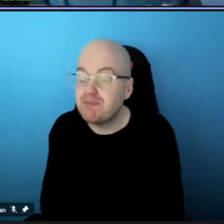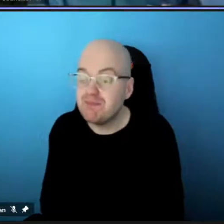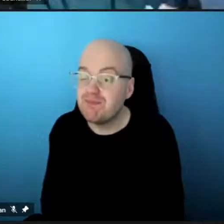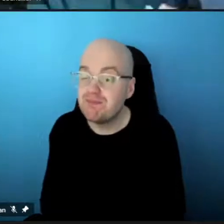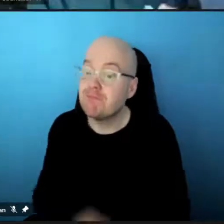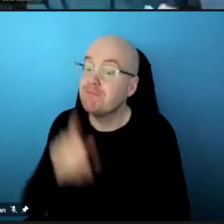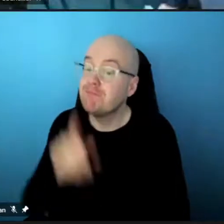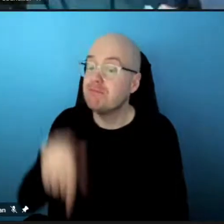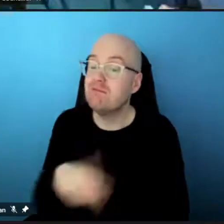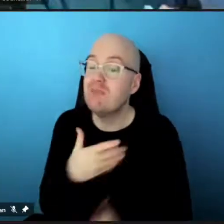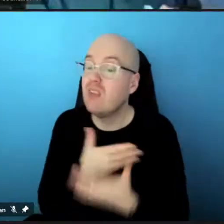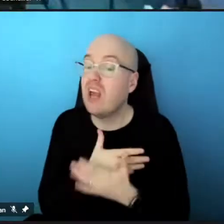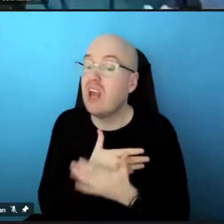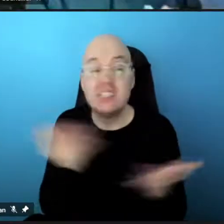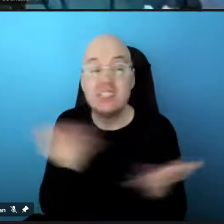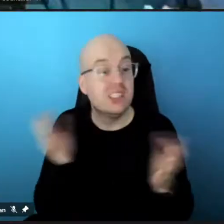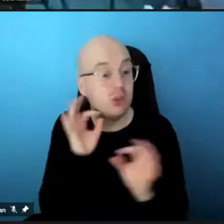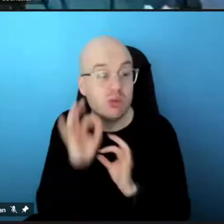questions?